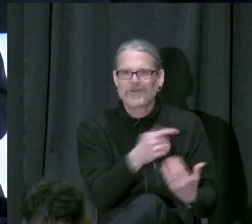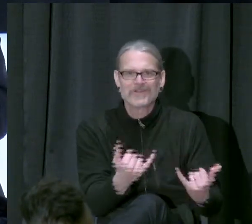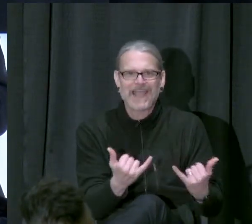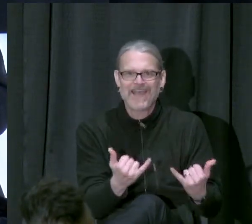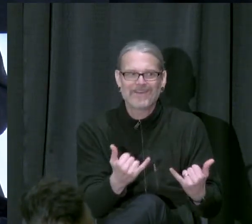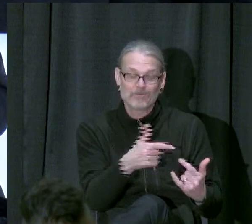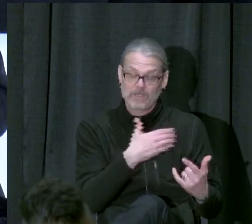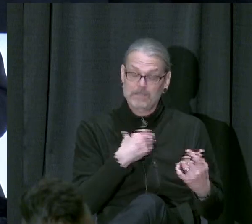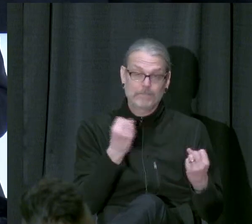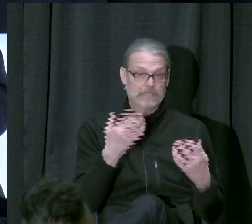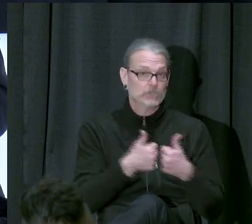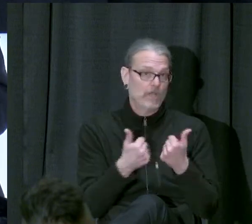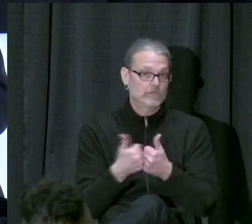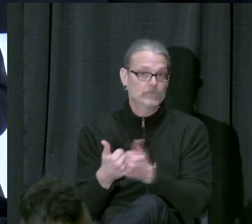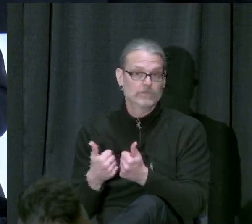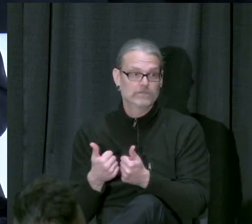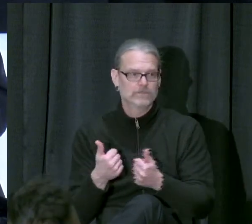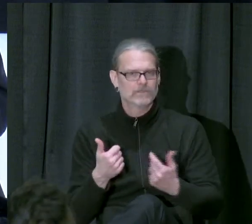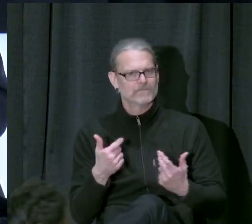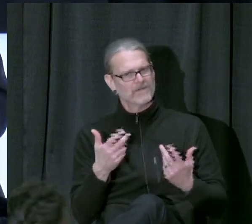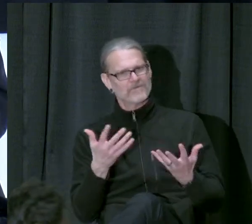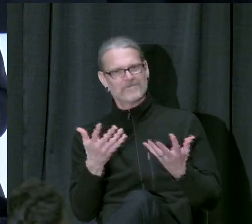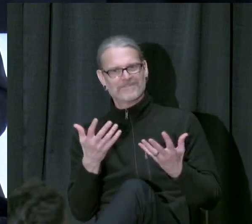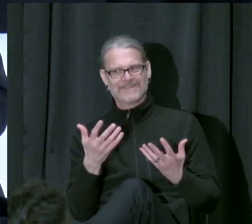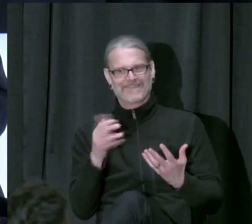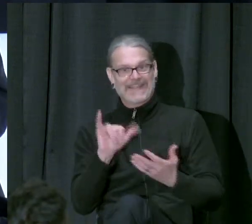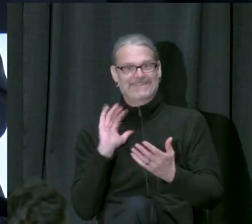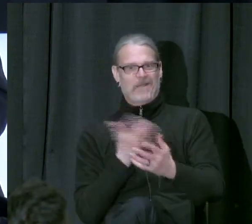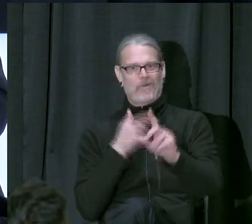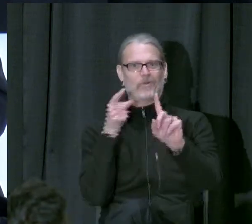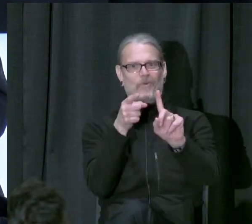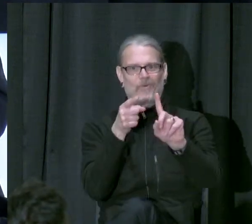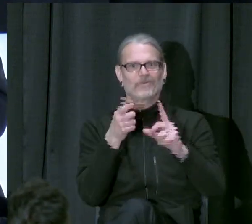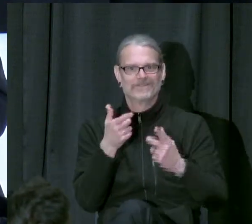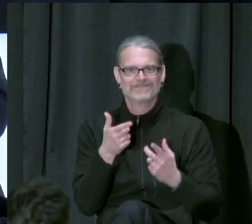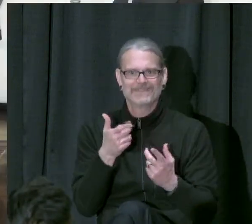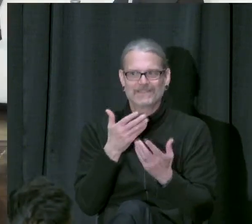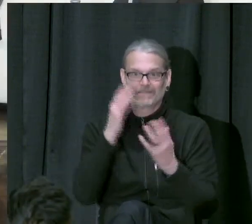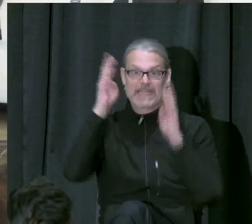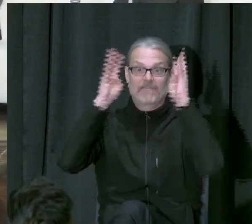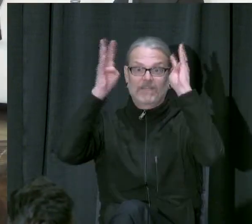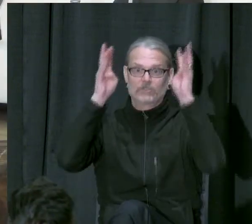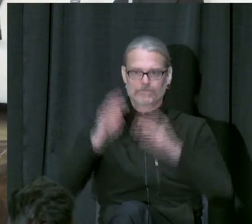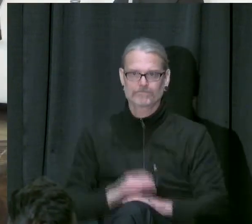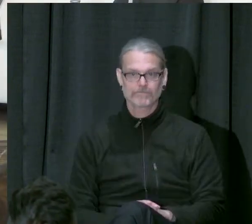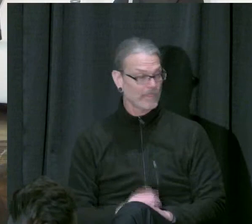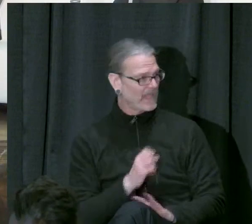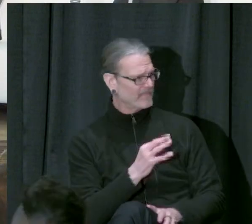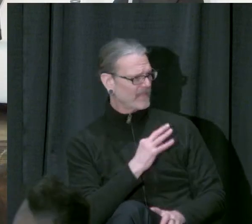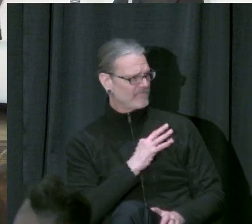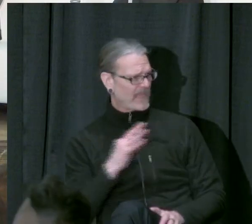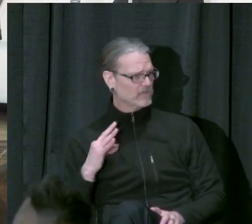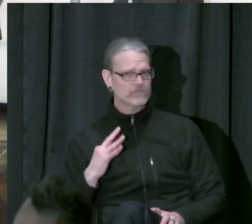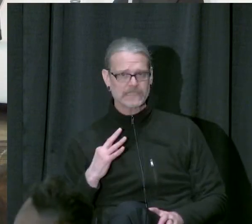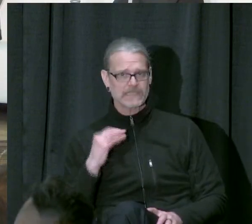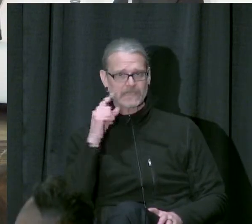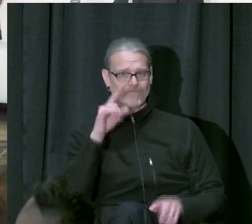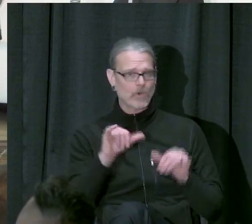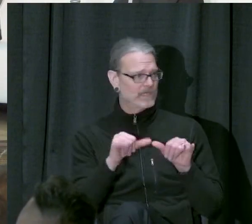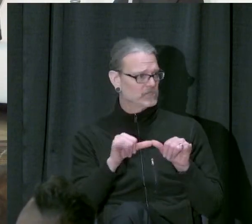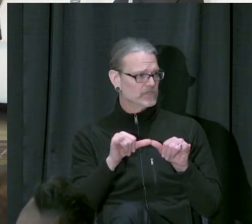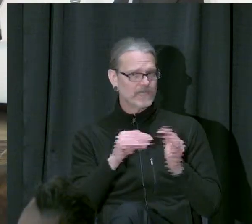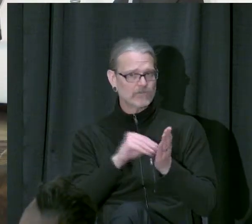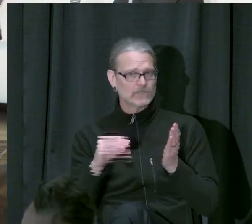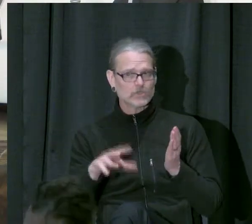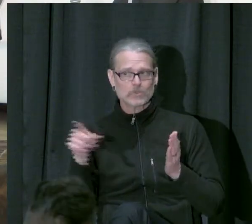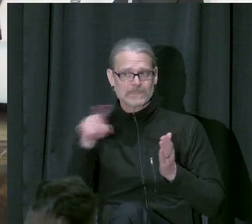of challenges. And so we do a lot of stuff like that just good everyday stuff. And the faculty for the engineering students, they get